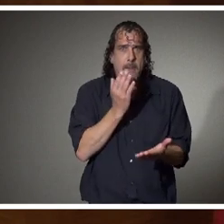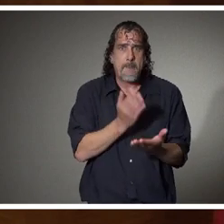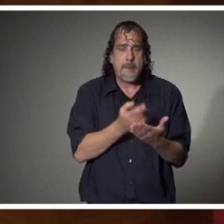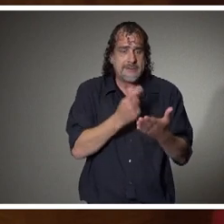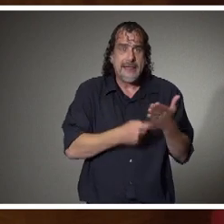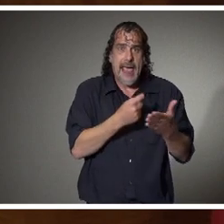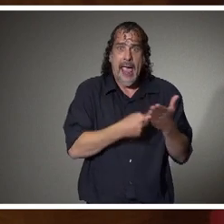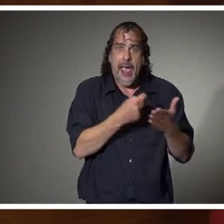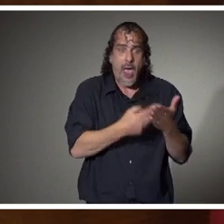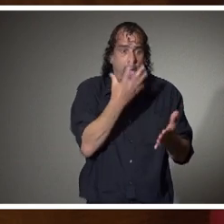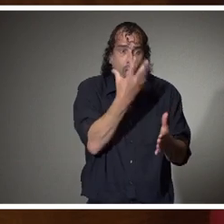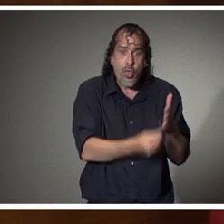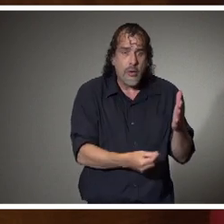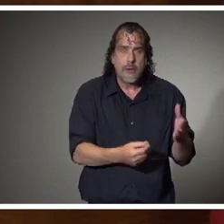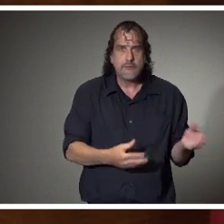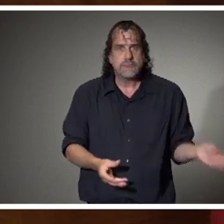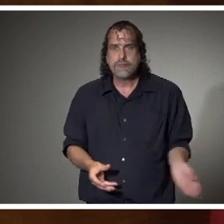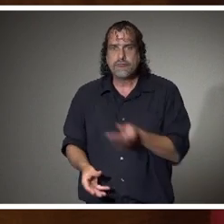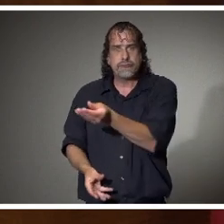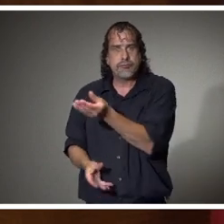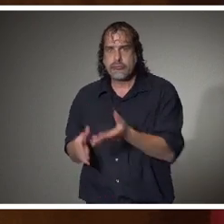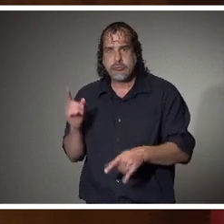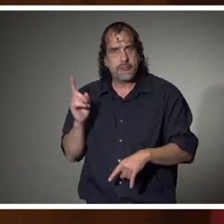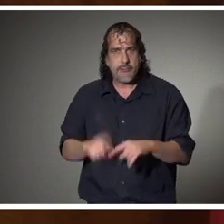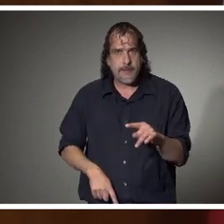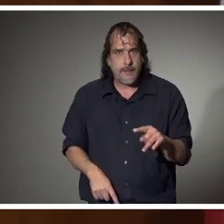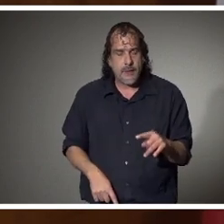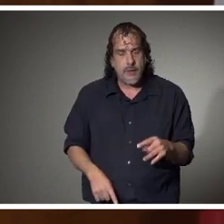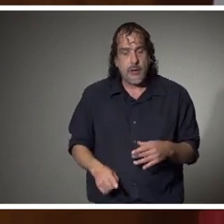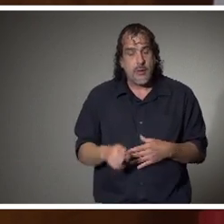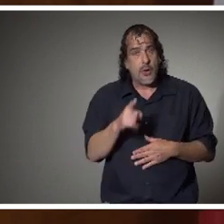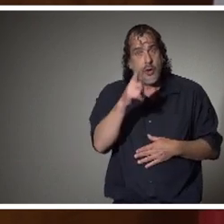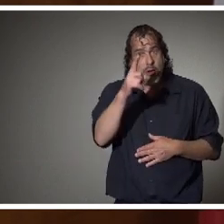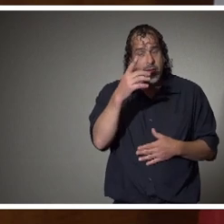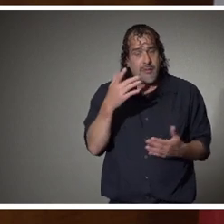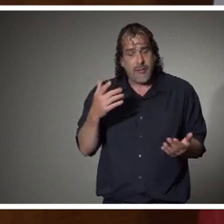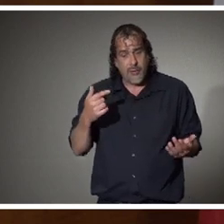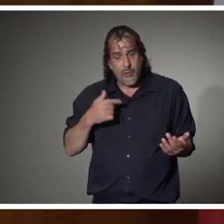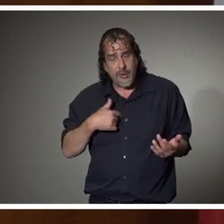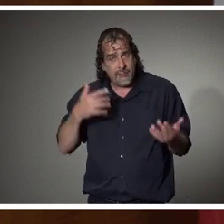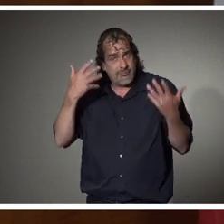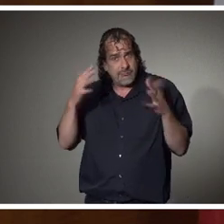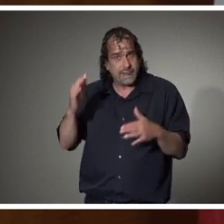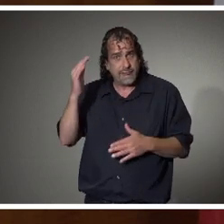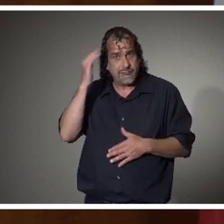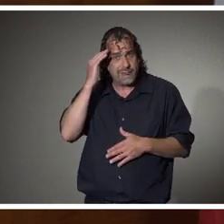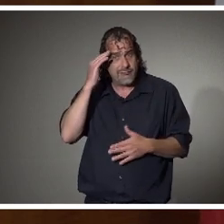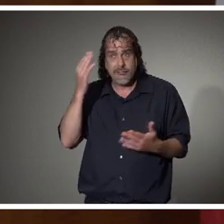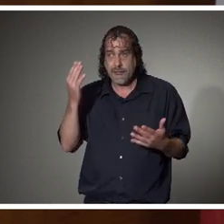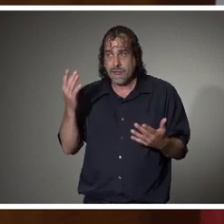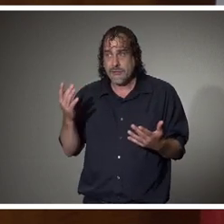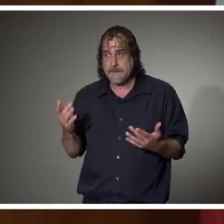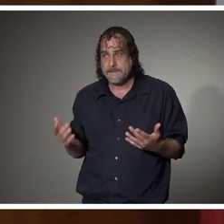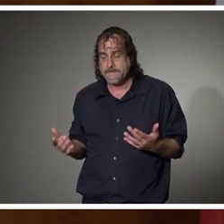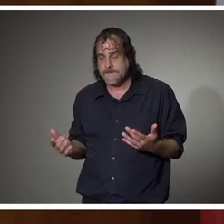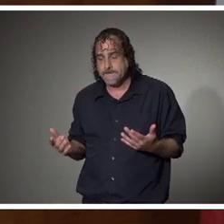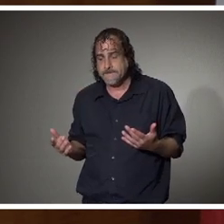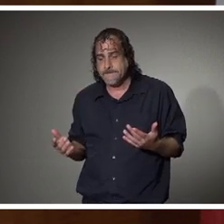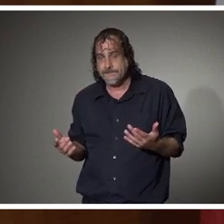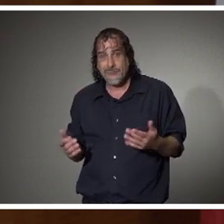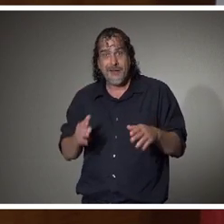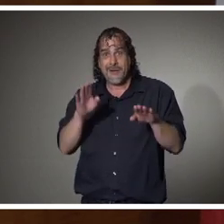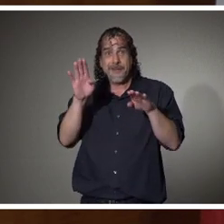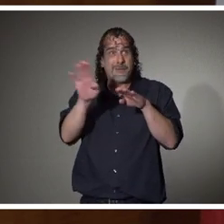replacement of lost revenues. Well, the thing that we know is that given the current climate from a